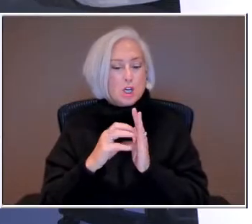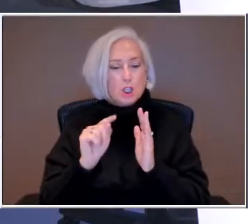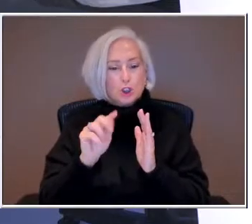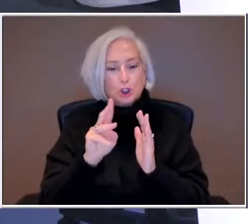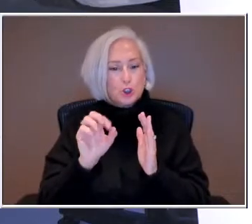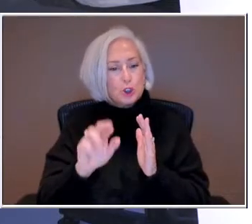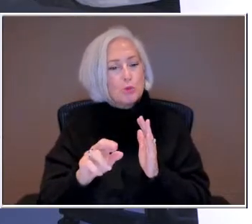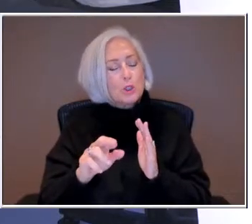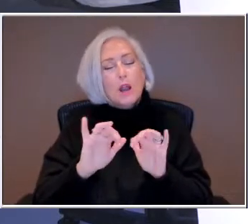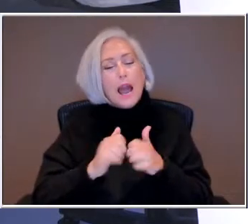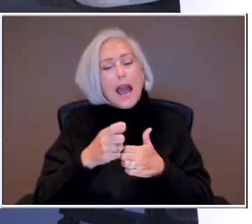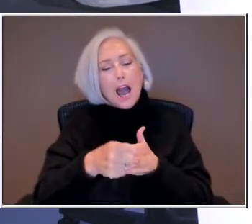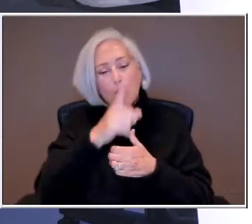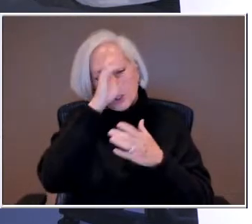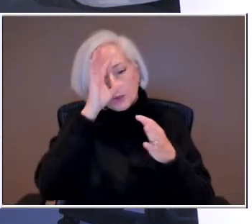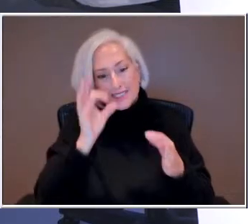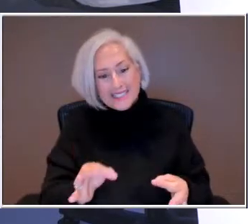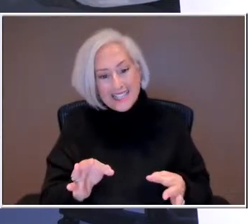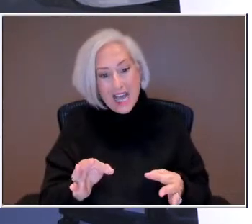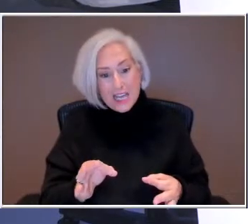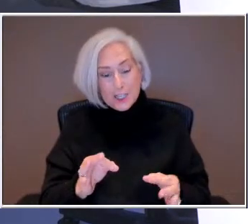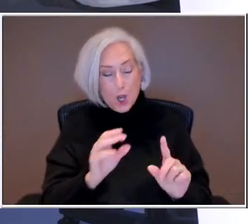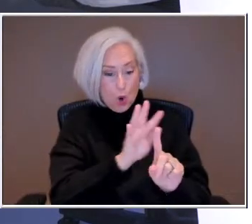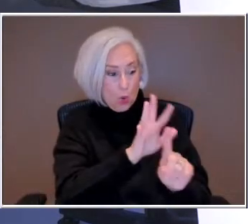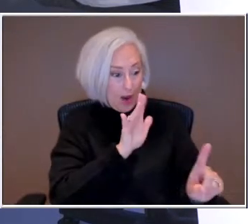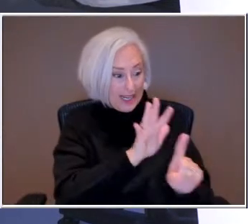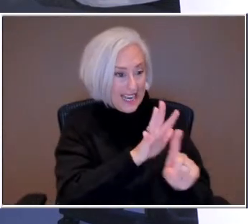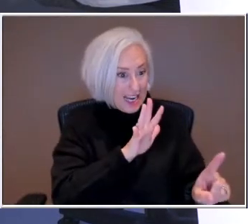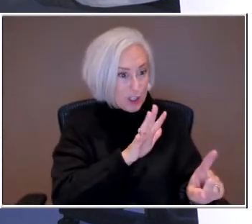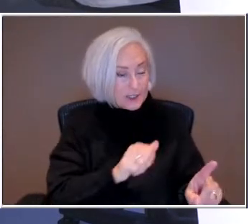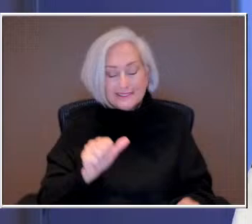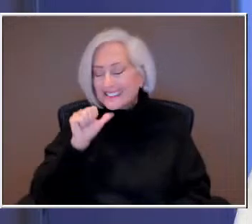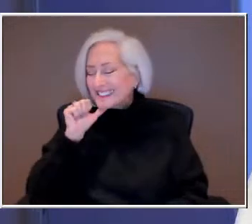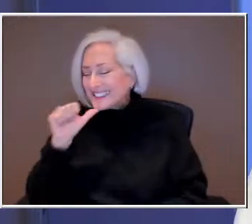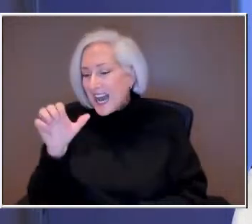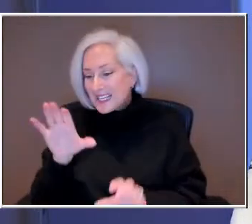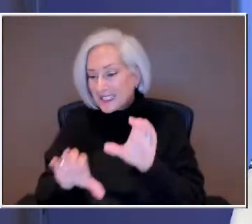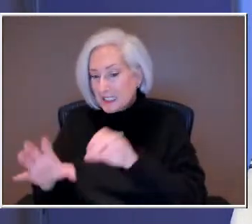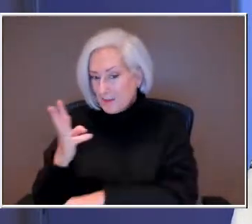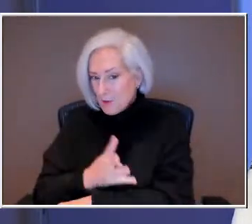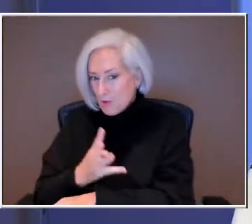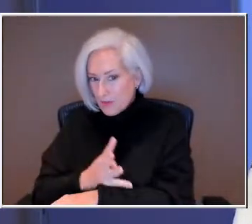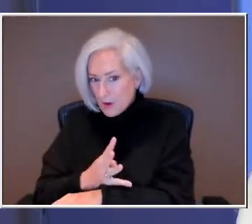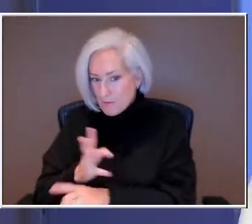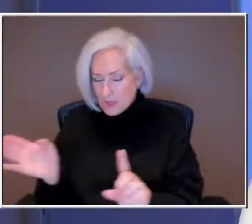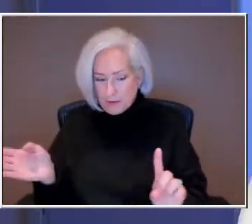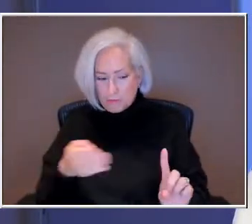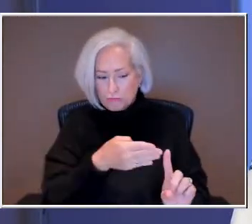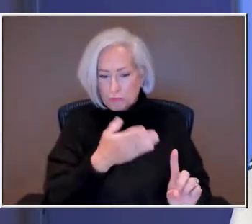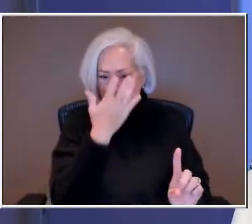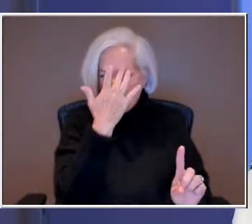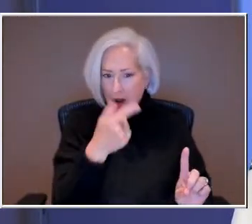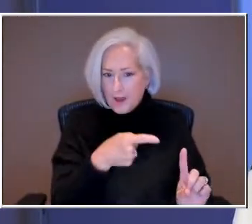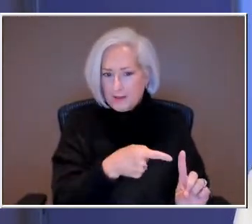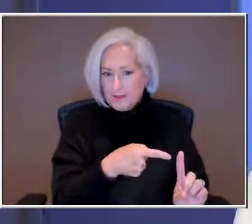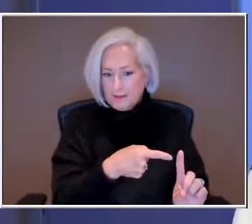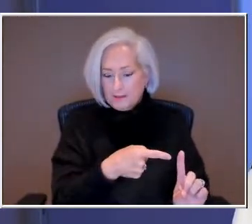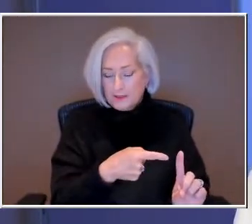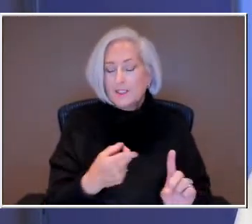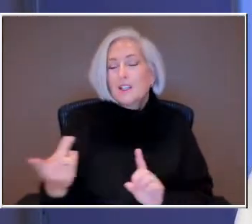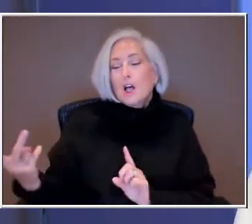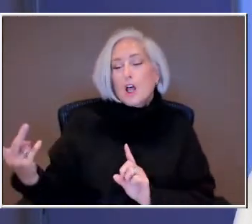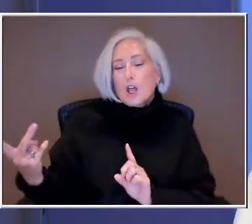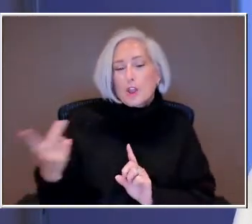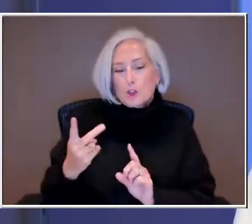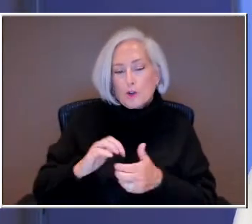not chemotherapy was the best option for treatment? Yeah, I mean, this was a decision that I made in collaboration with Dr. Wong, as we always do, kind of work